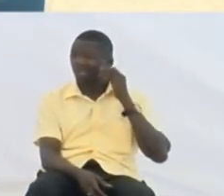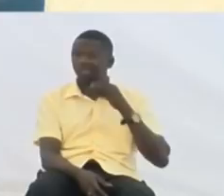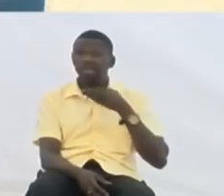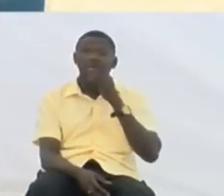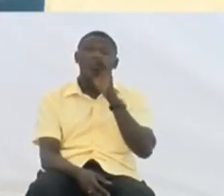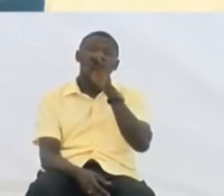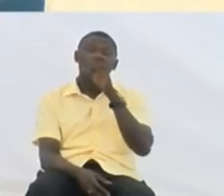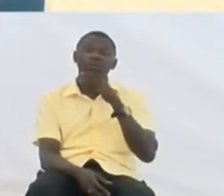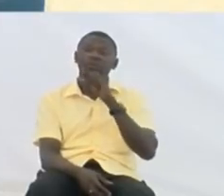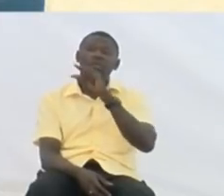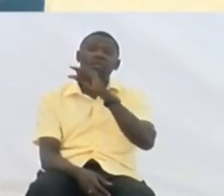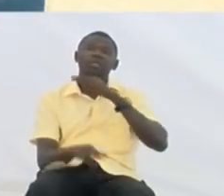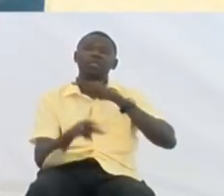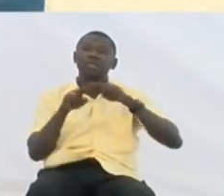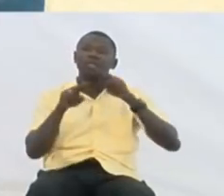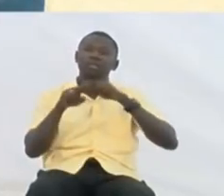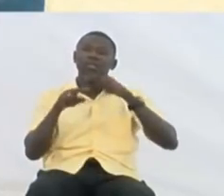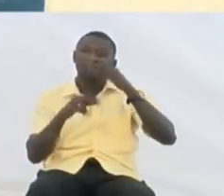boys or what.